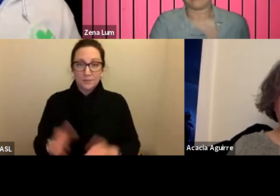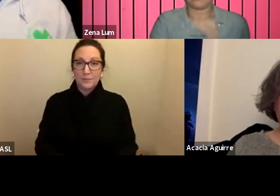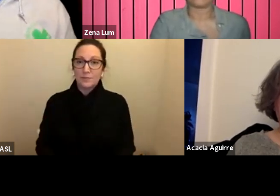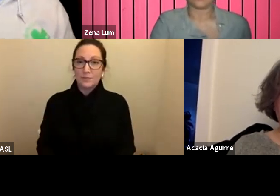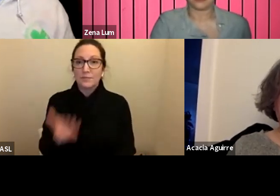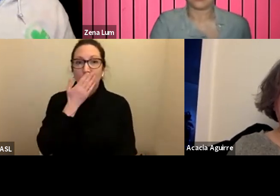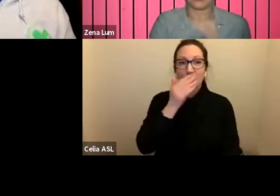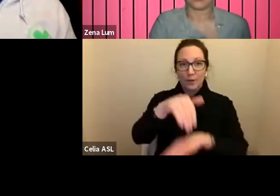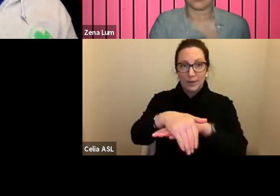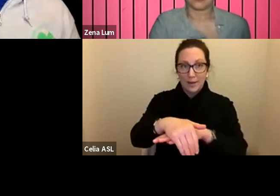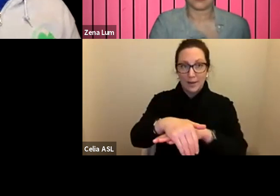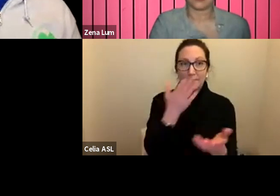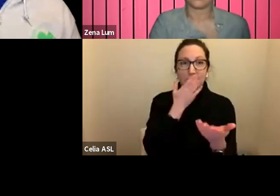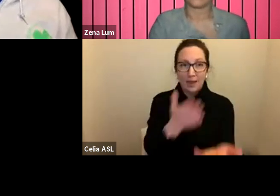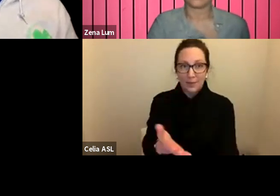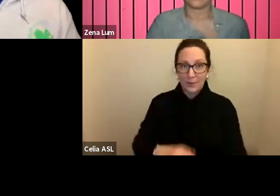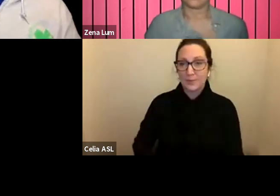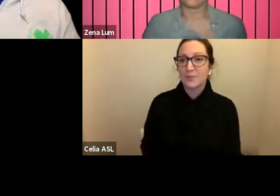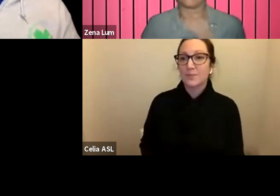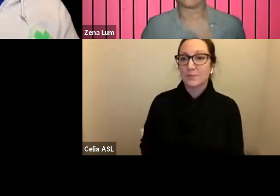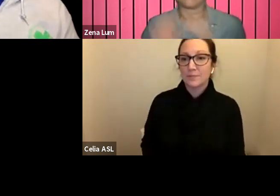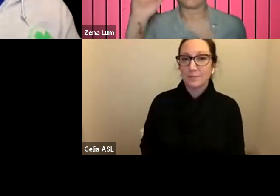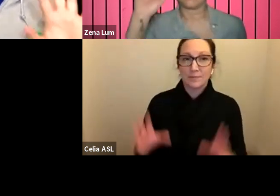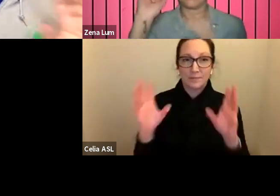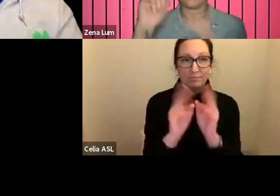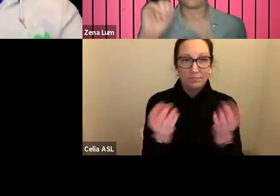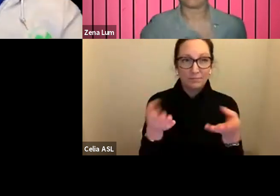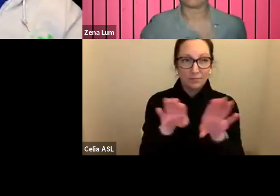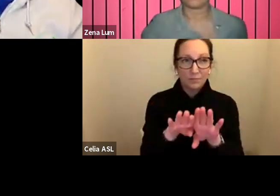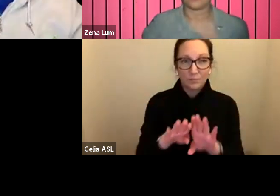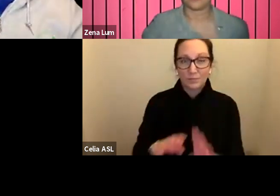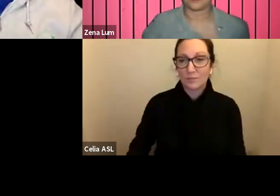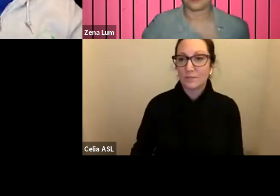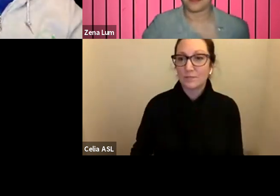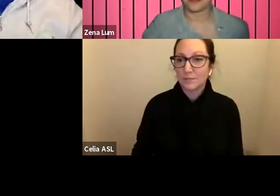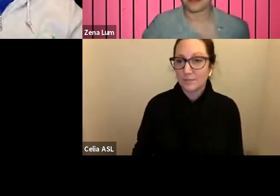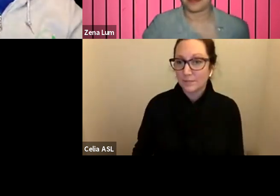Unanimous. Thank Right. you. With that, our meeting is adjourned. Thank you. Bye-bye. Thank you all.